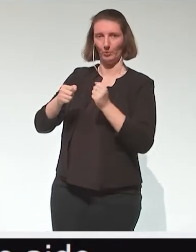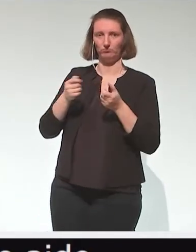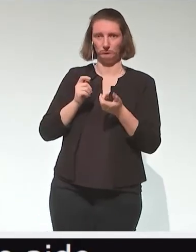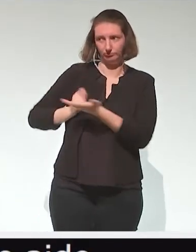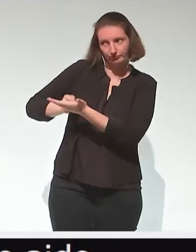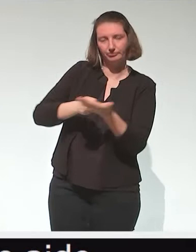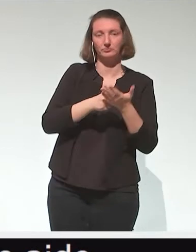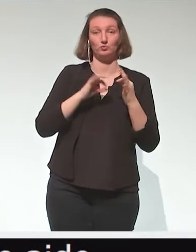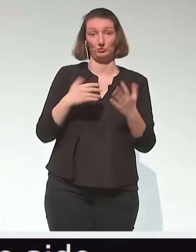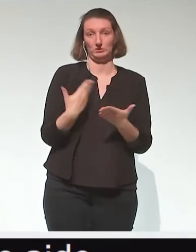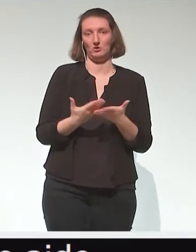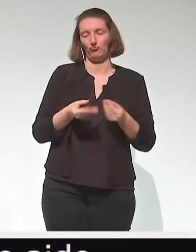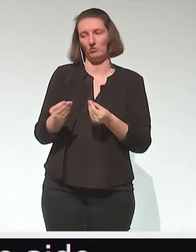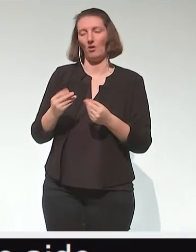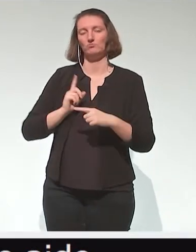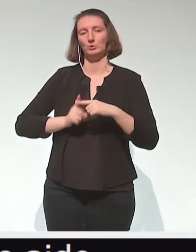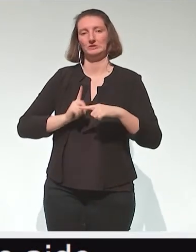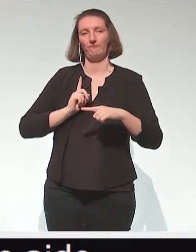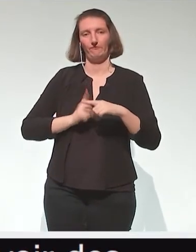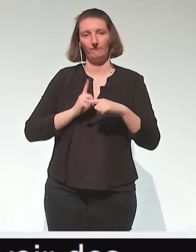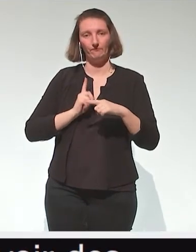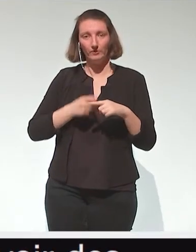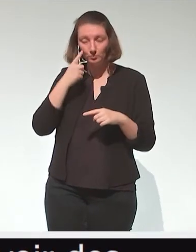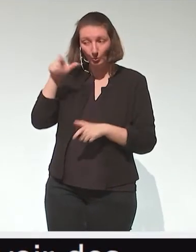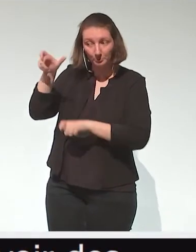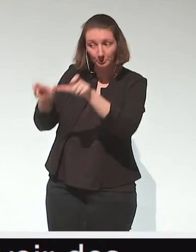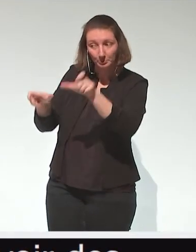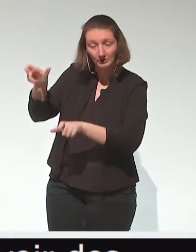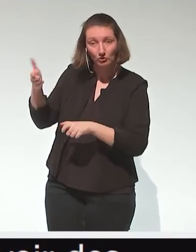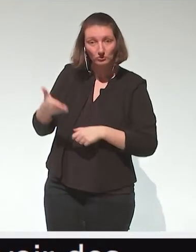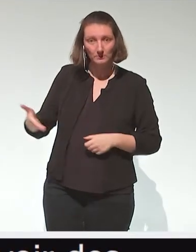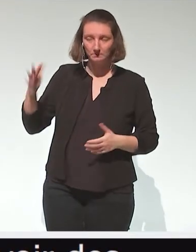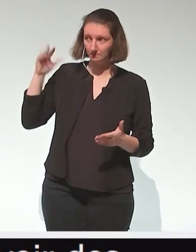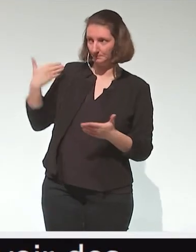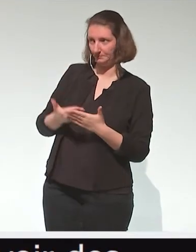who are not able to be employed, they still receive